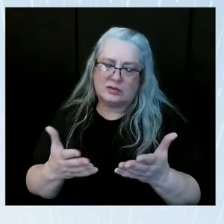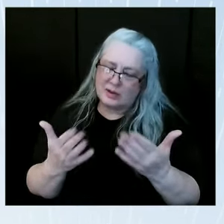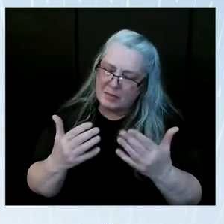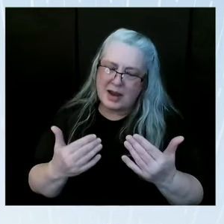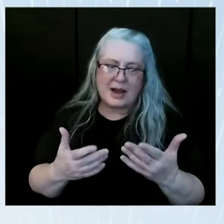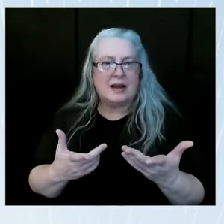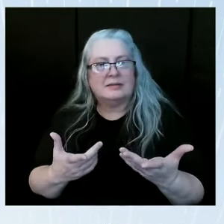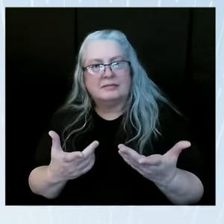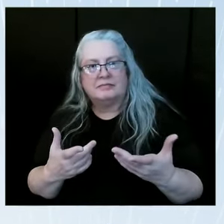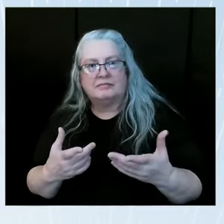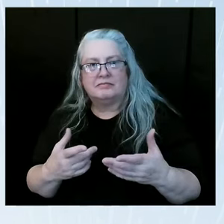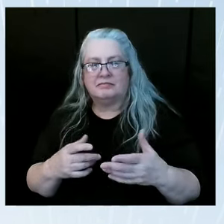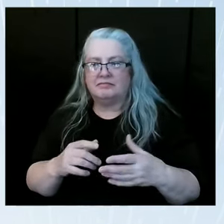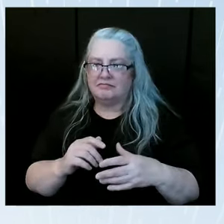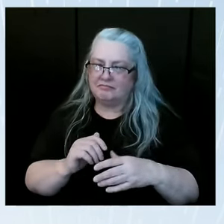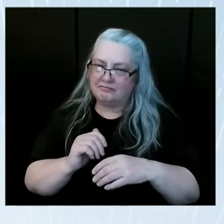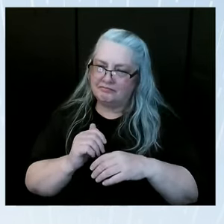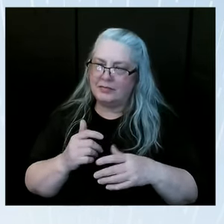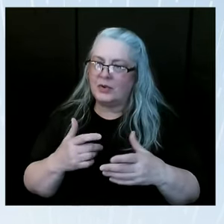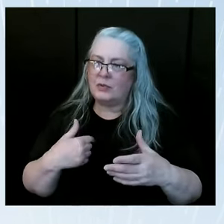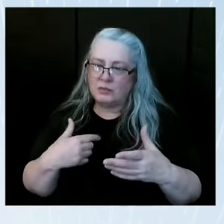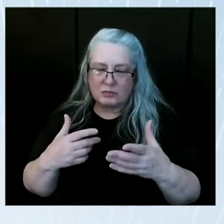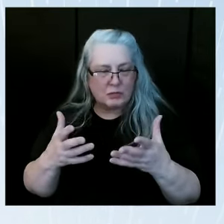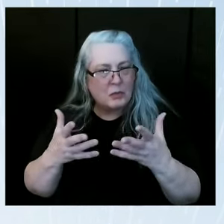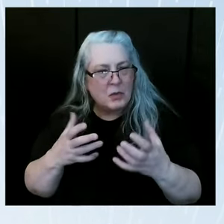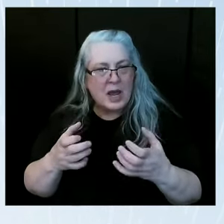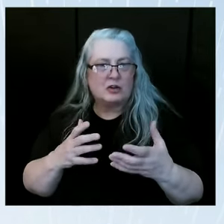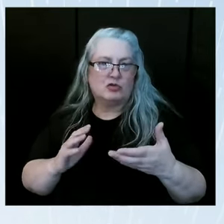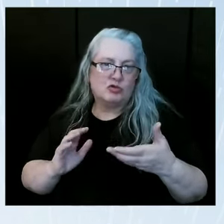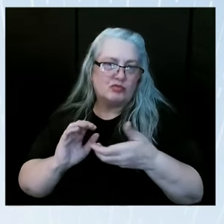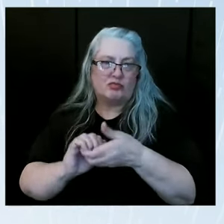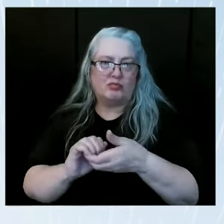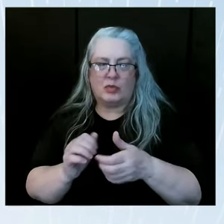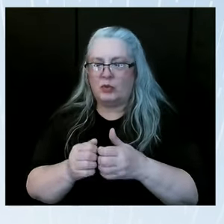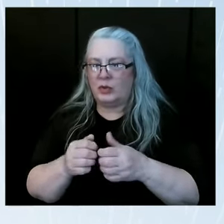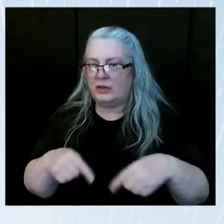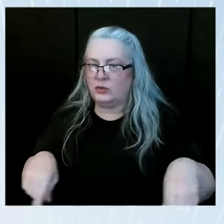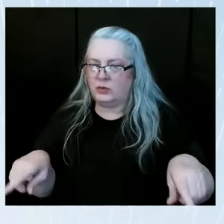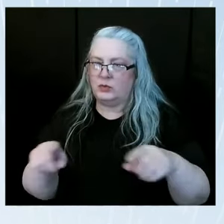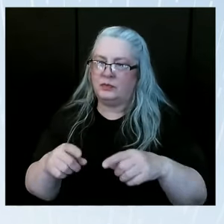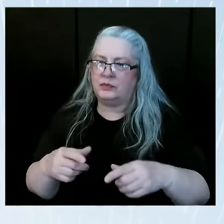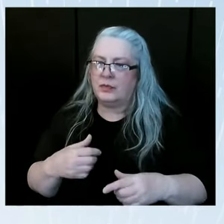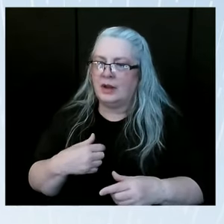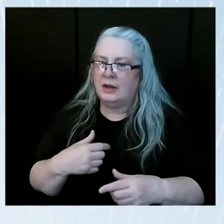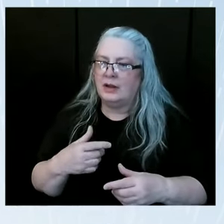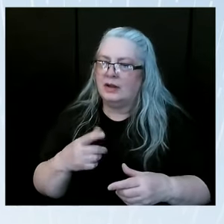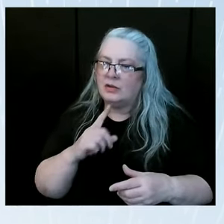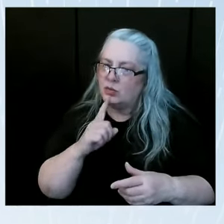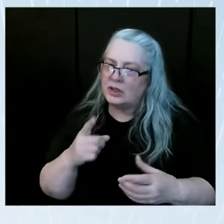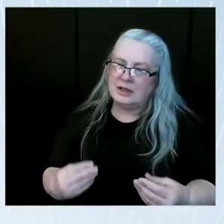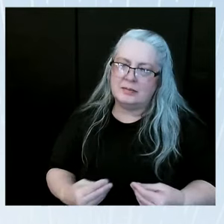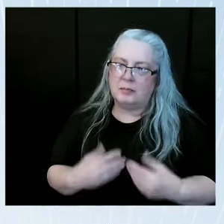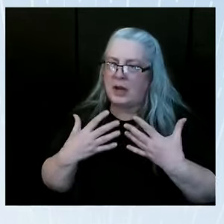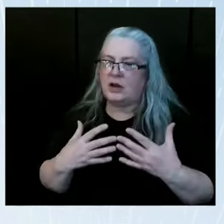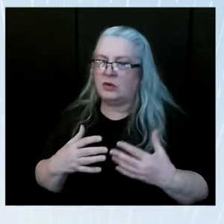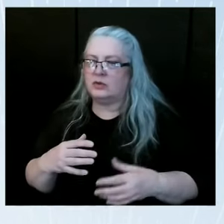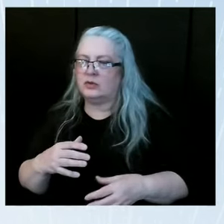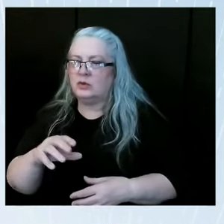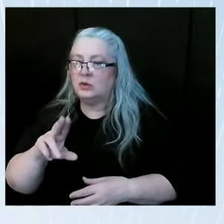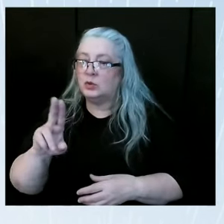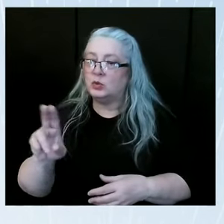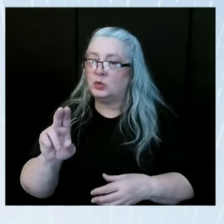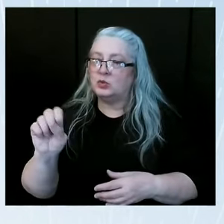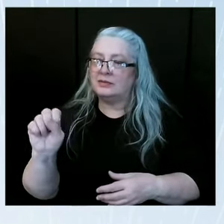inspiring. USAID over the last two decades has demonstrated its commitment to combating trafficking